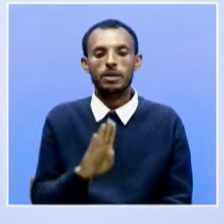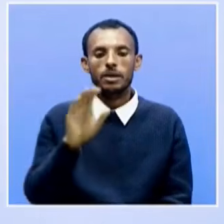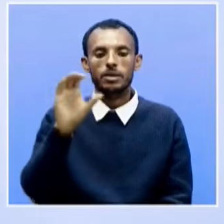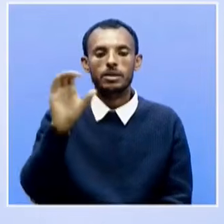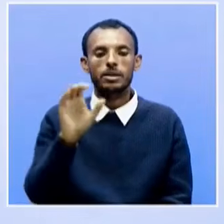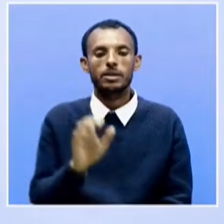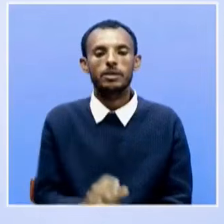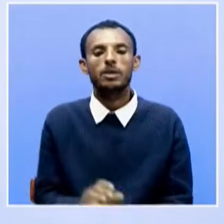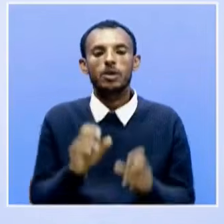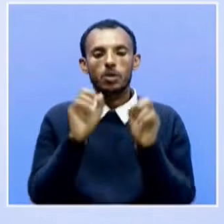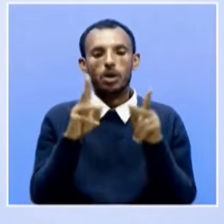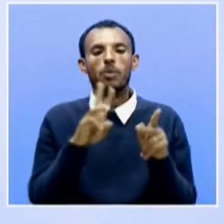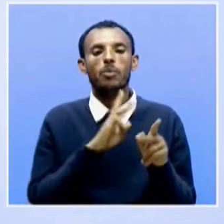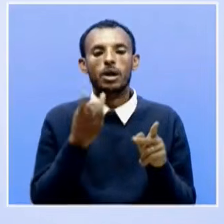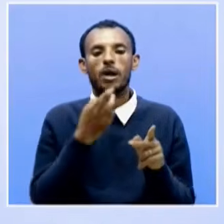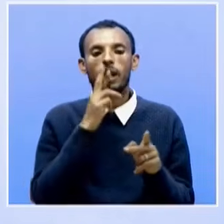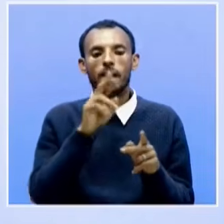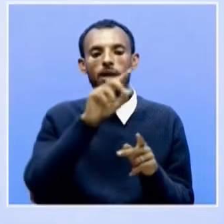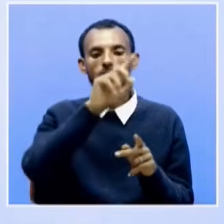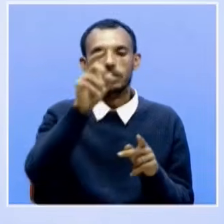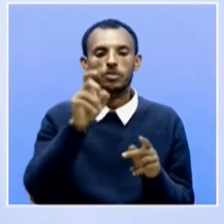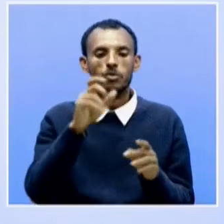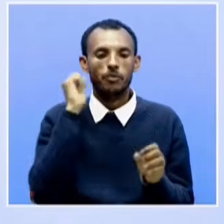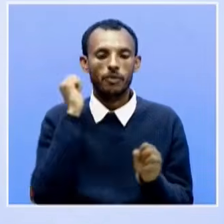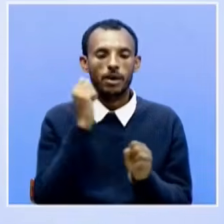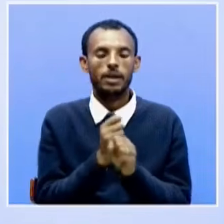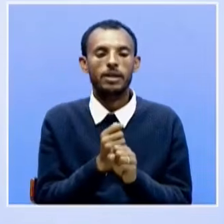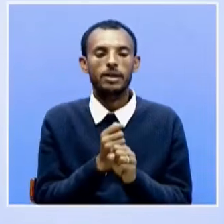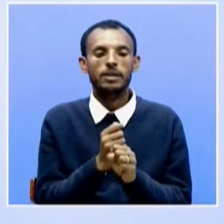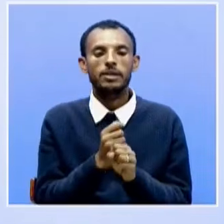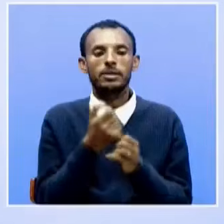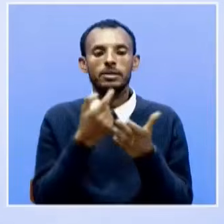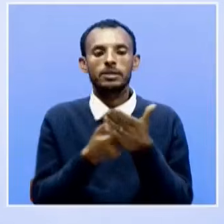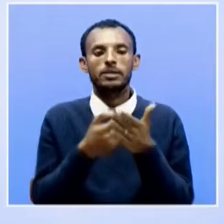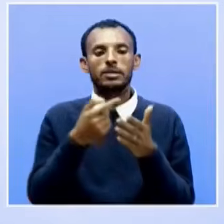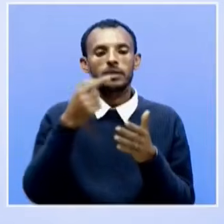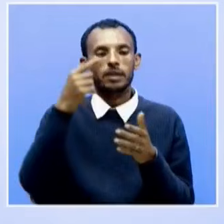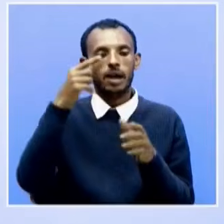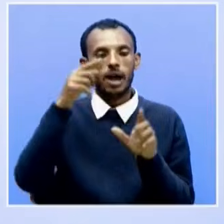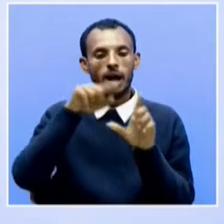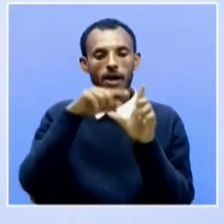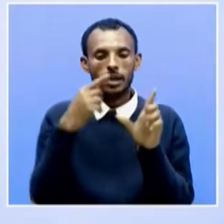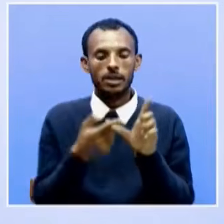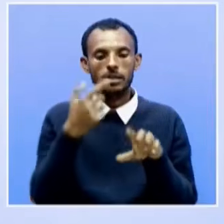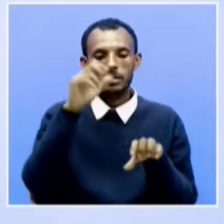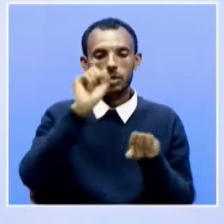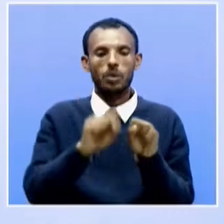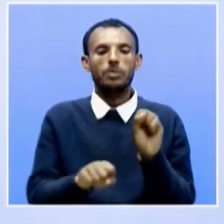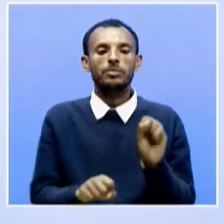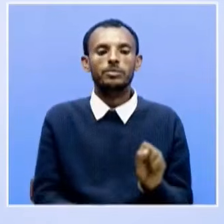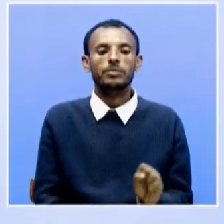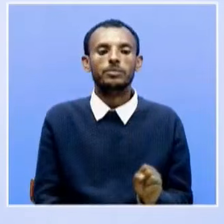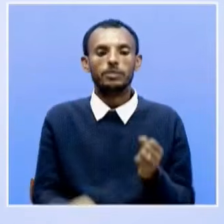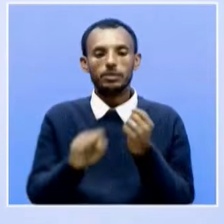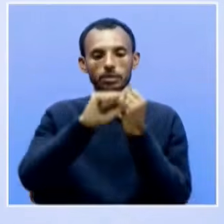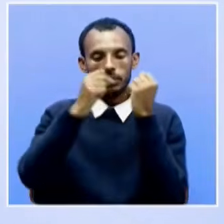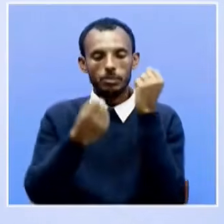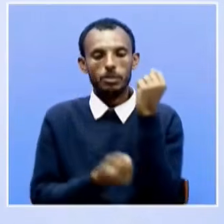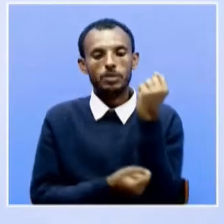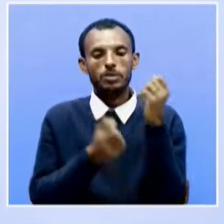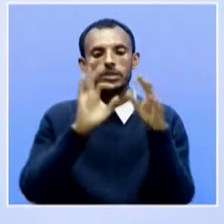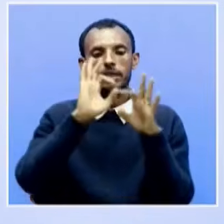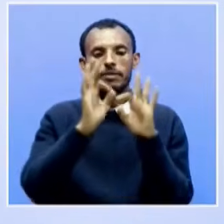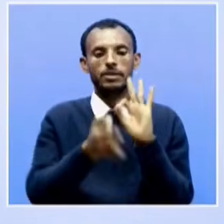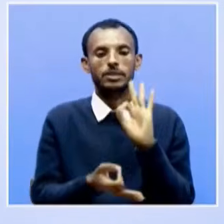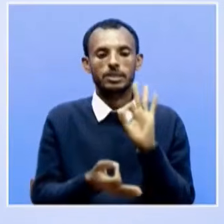ABC. Okay, we are asked to find this angle. Okay, so Based on the definition